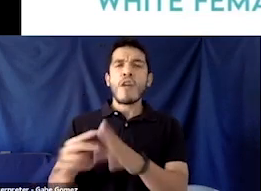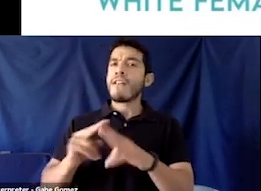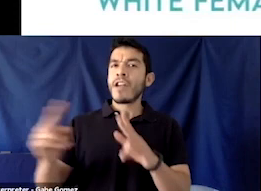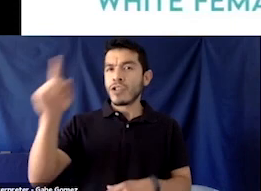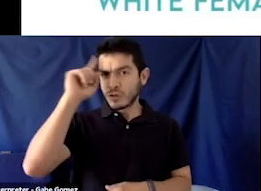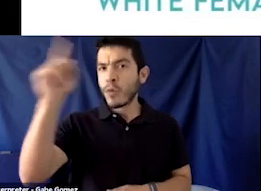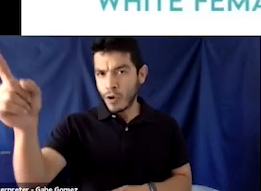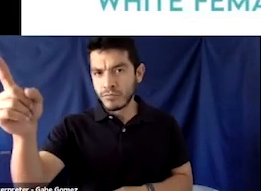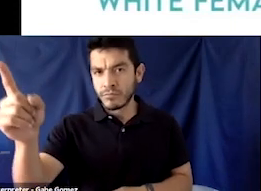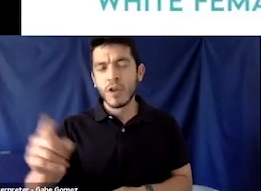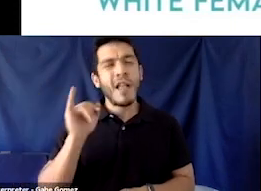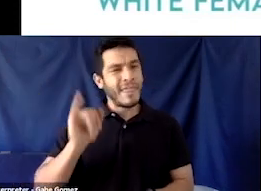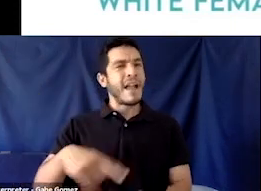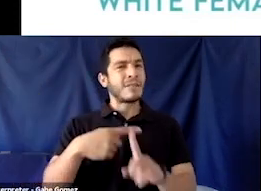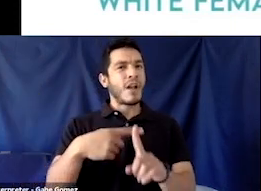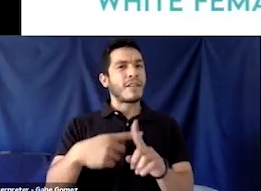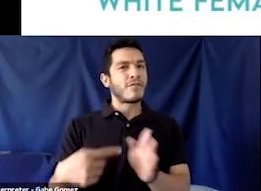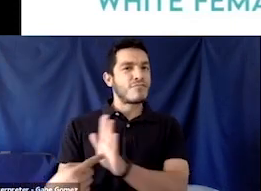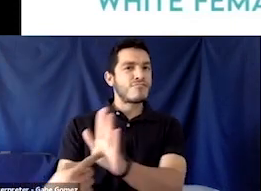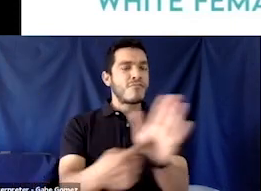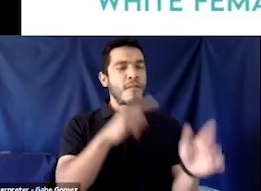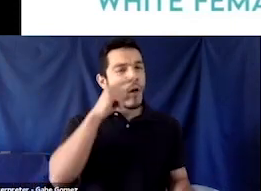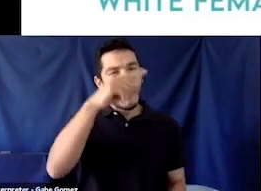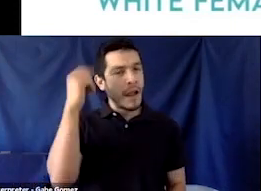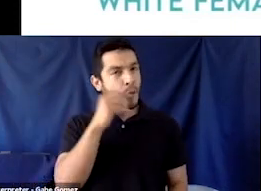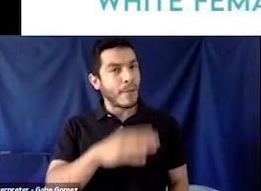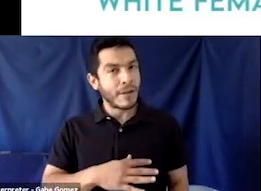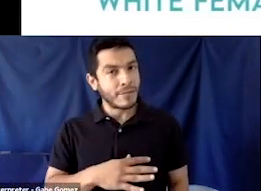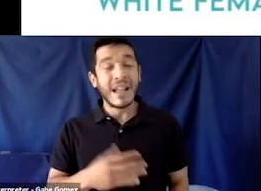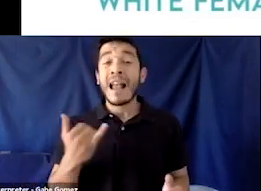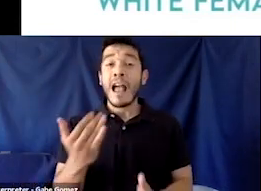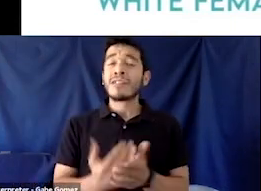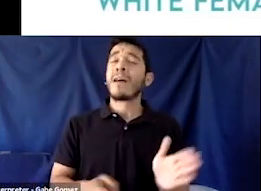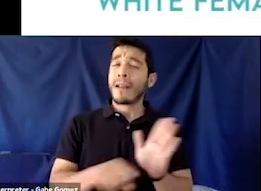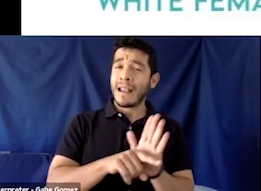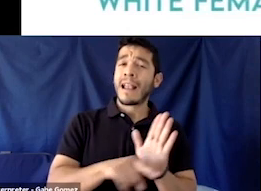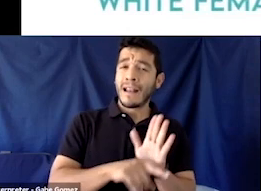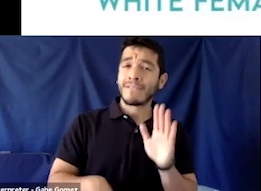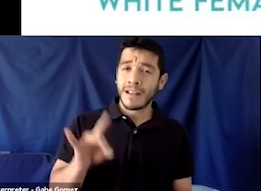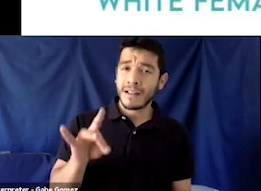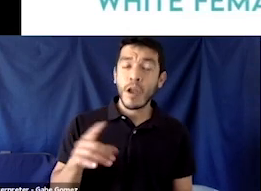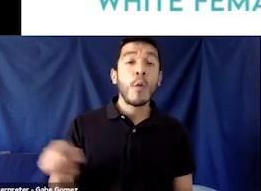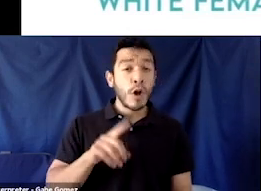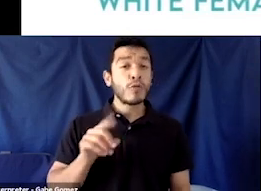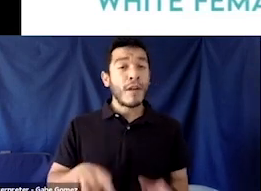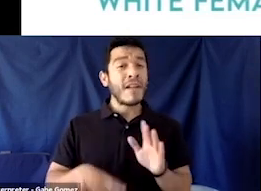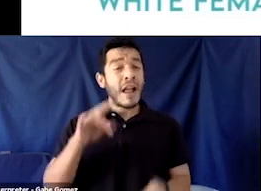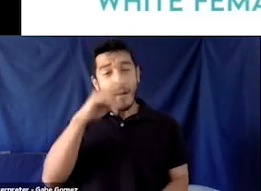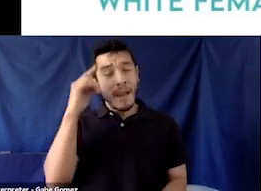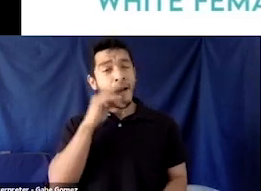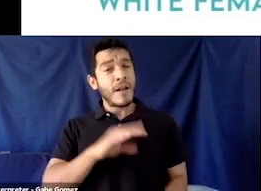positive representation for Black girls and women. Now some negative findings. We do find that Black female characters are more